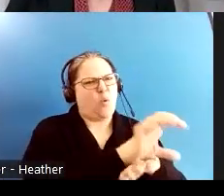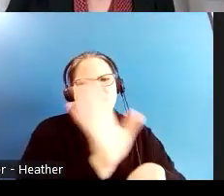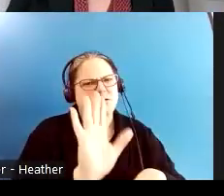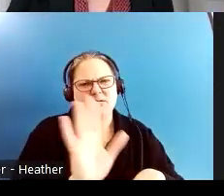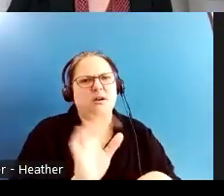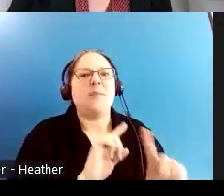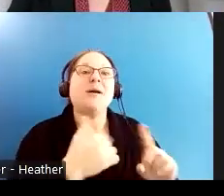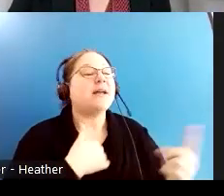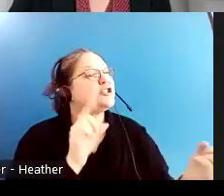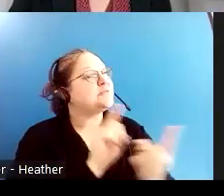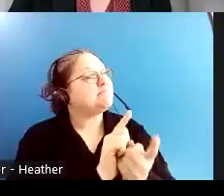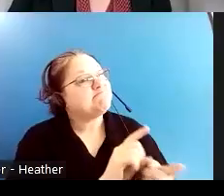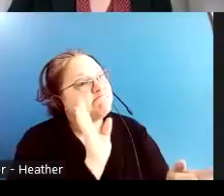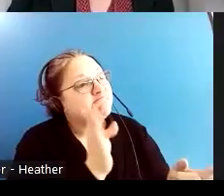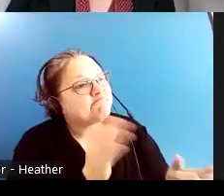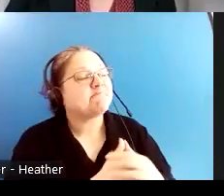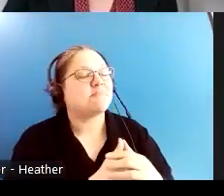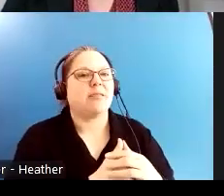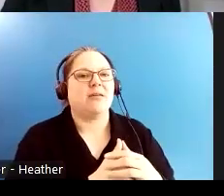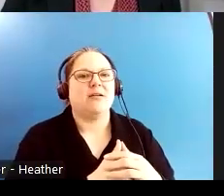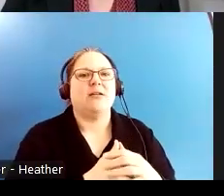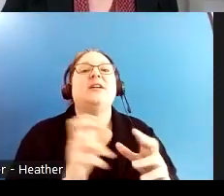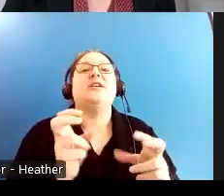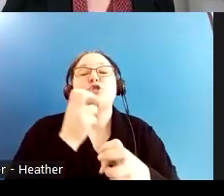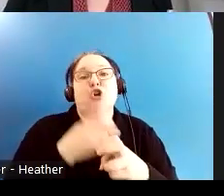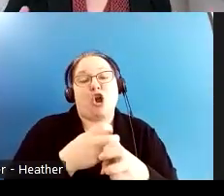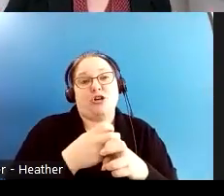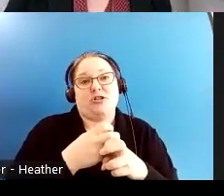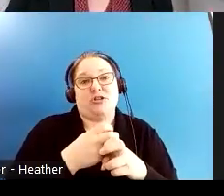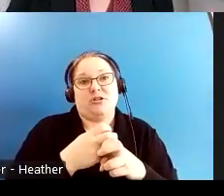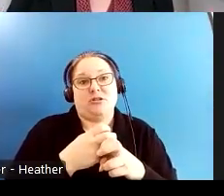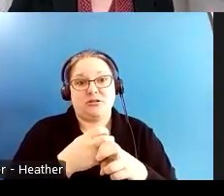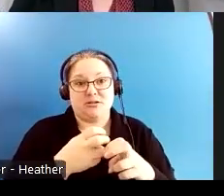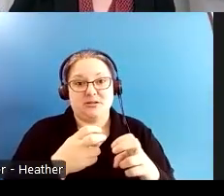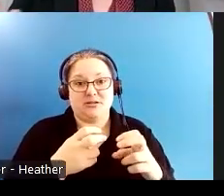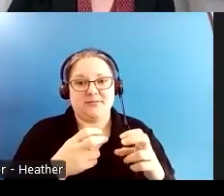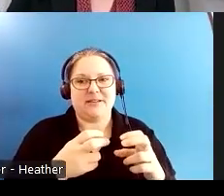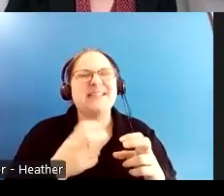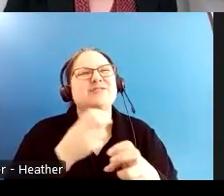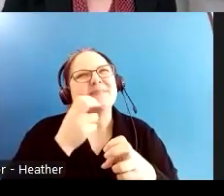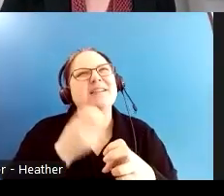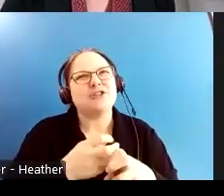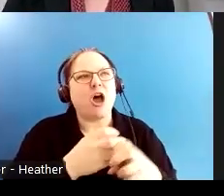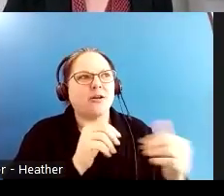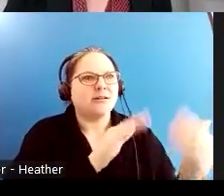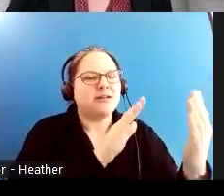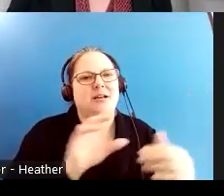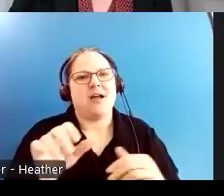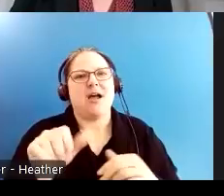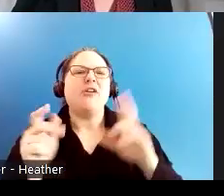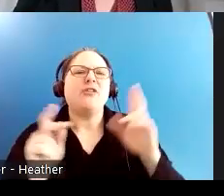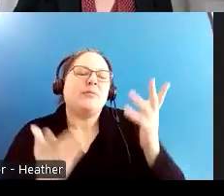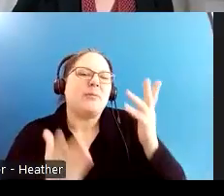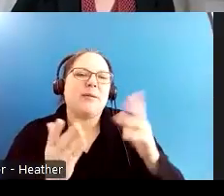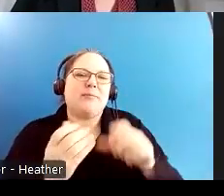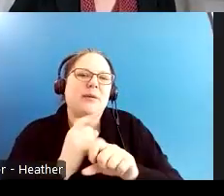him. This was difficult to sort of swallow, I think, and certainly other people would make a different choice in